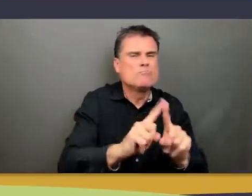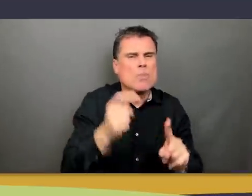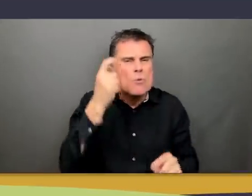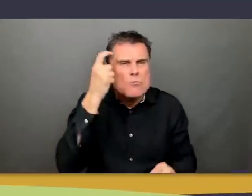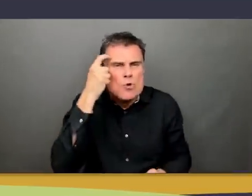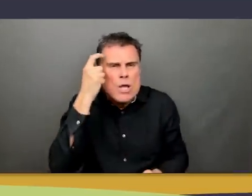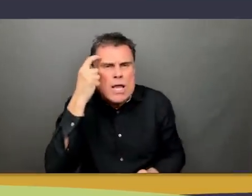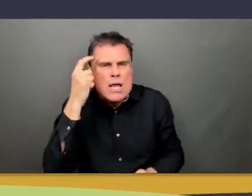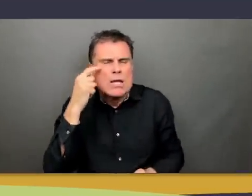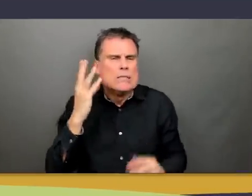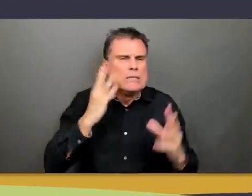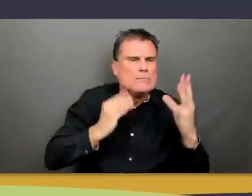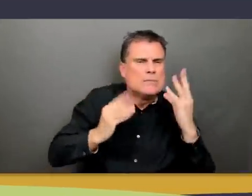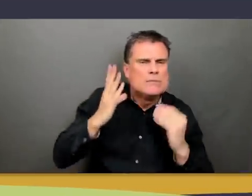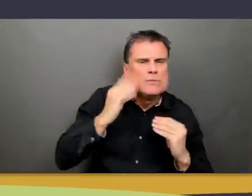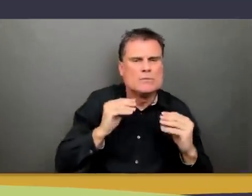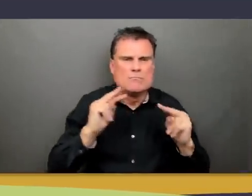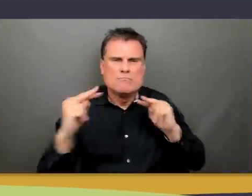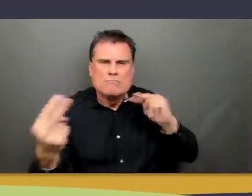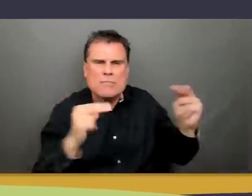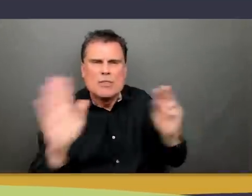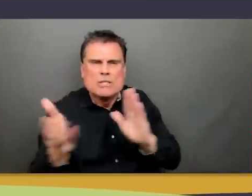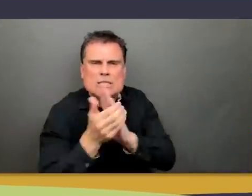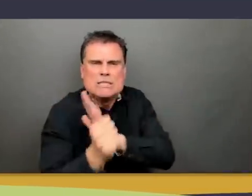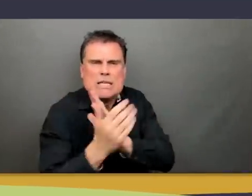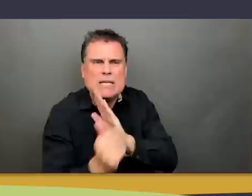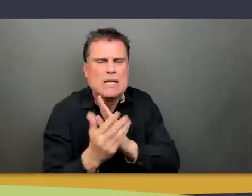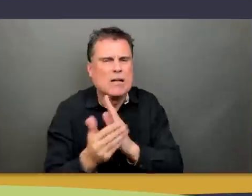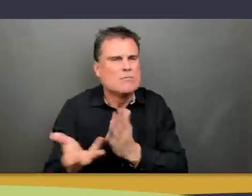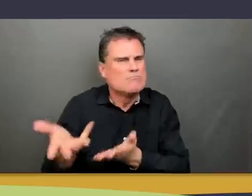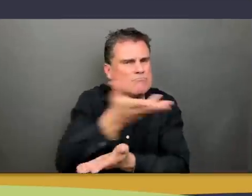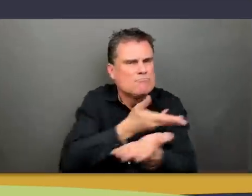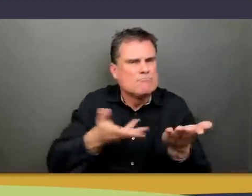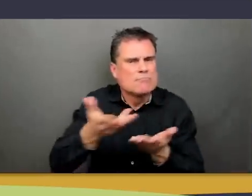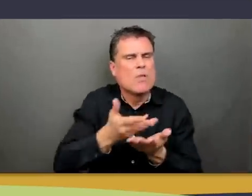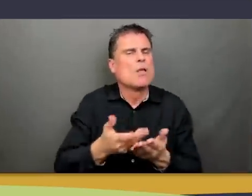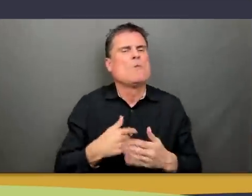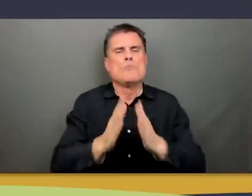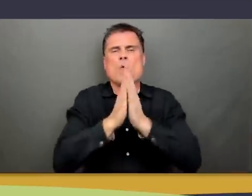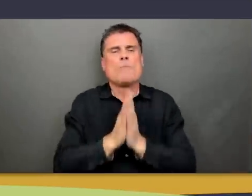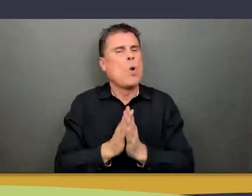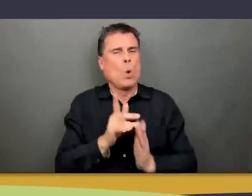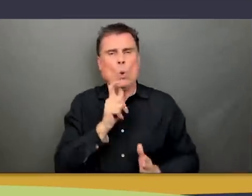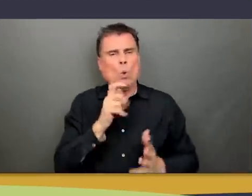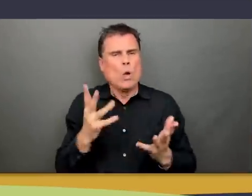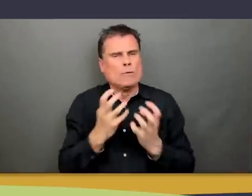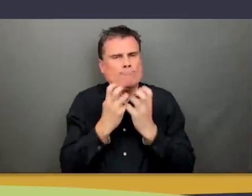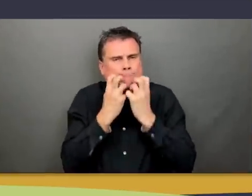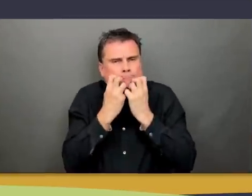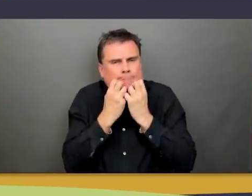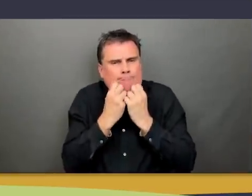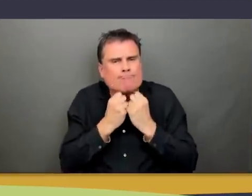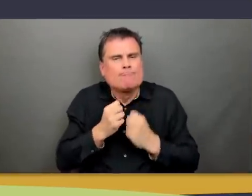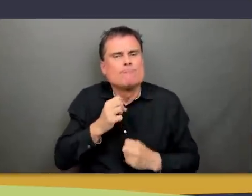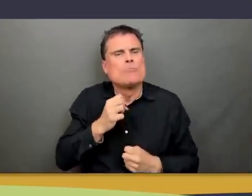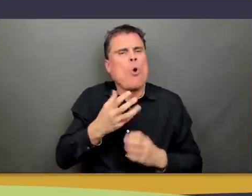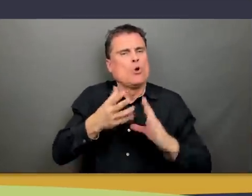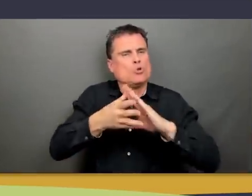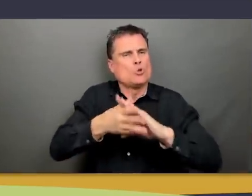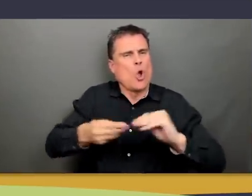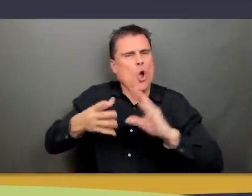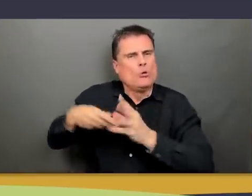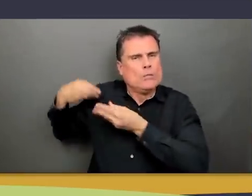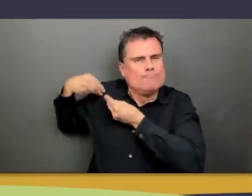sacred our stories, our languages, our medicines, our knowledge. Your work